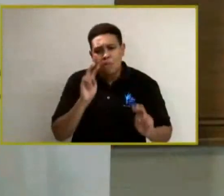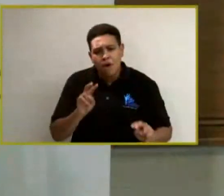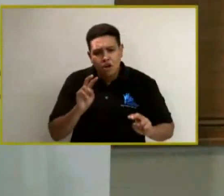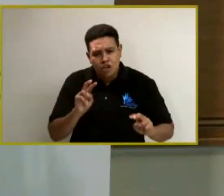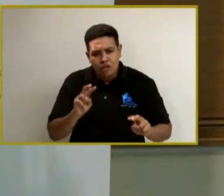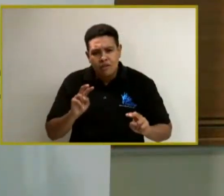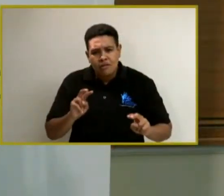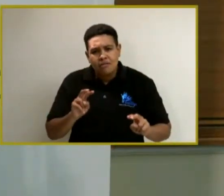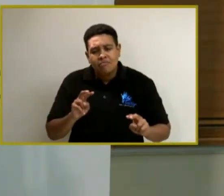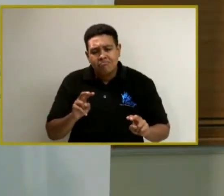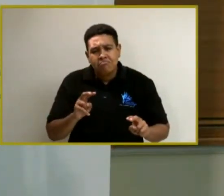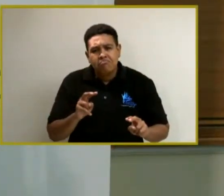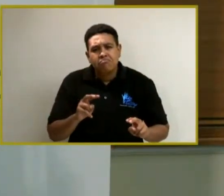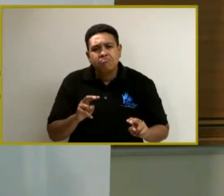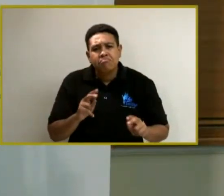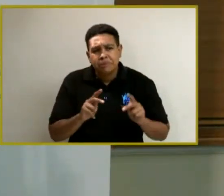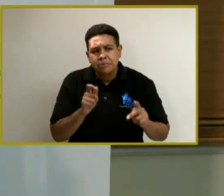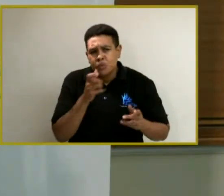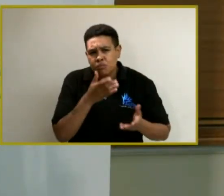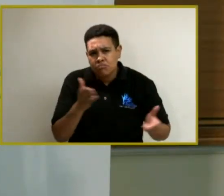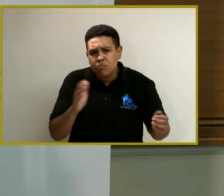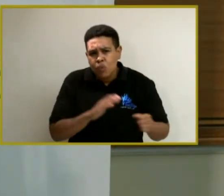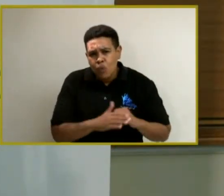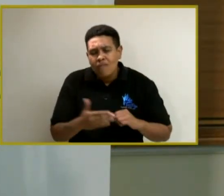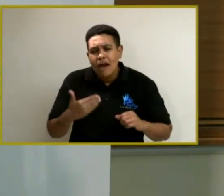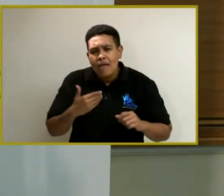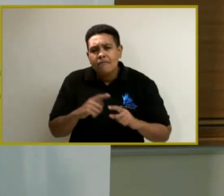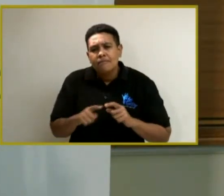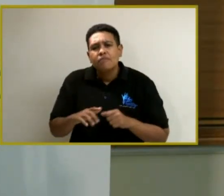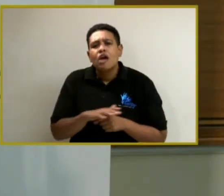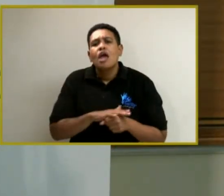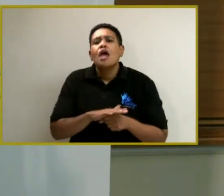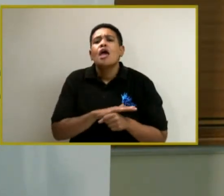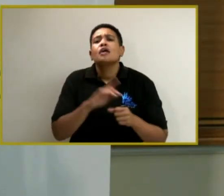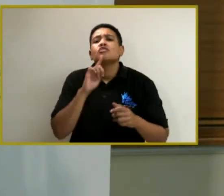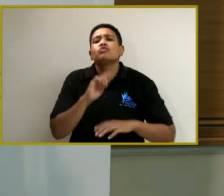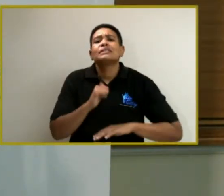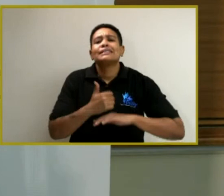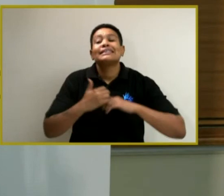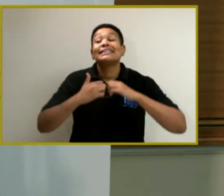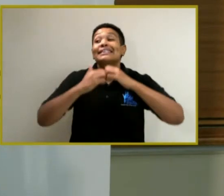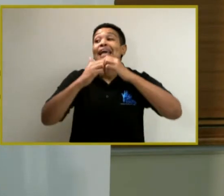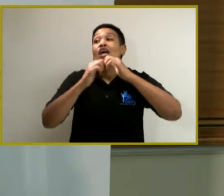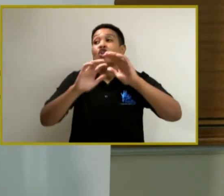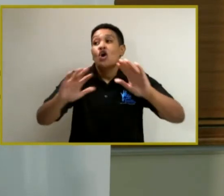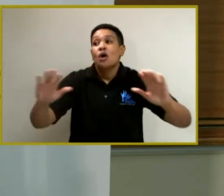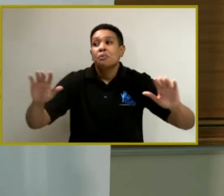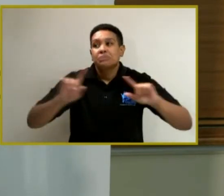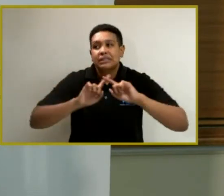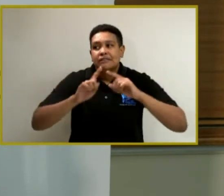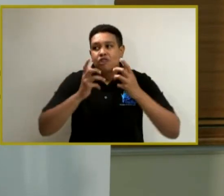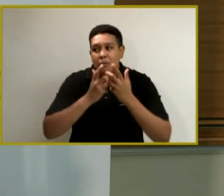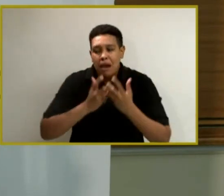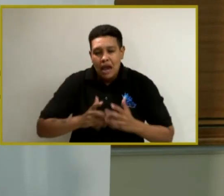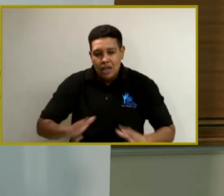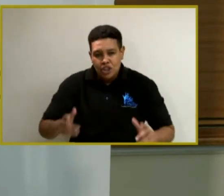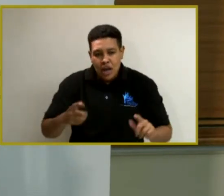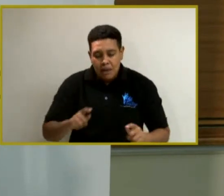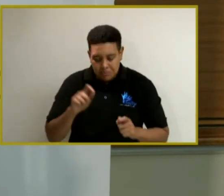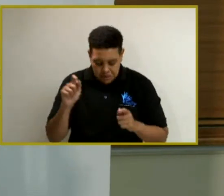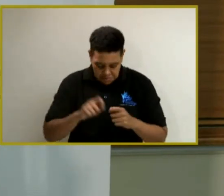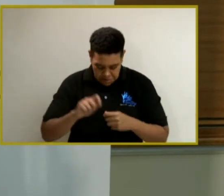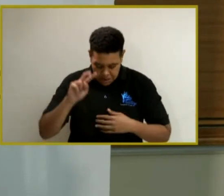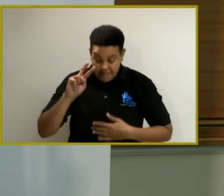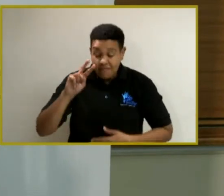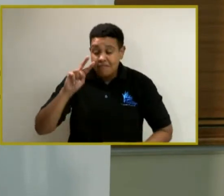monitor the patients. We have different areas that have been set up. In particular, at the Victoria